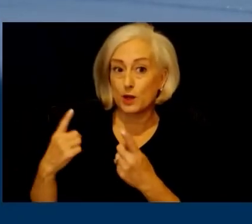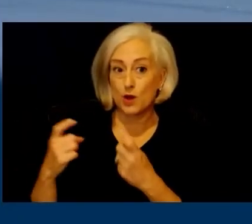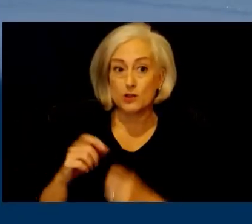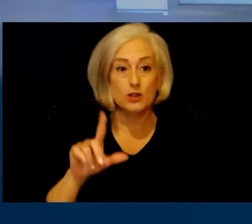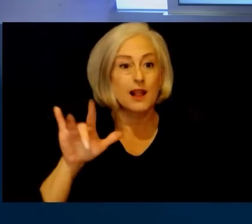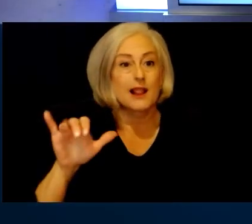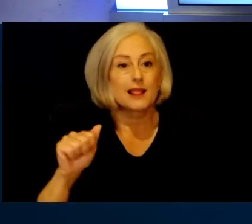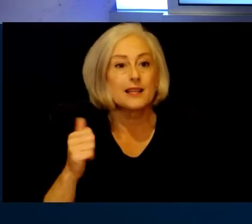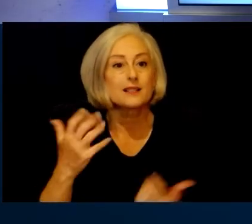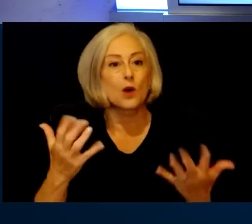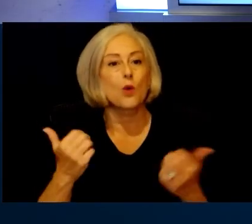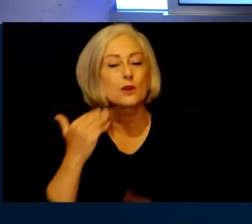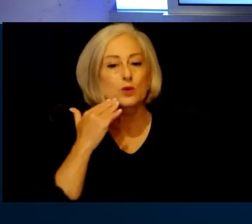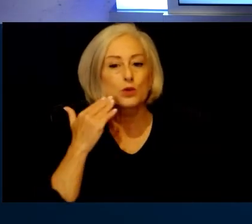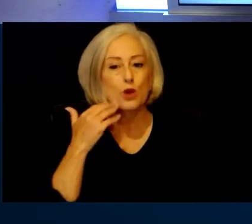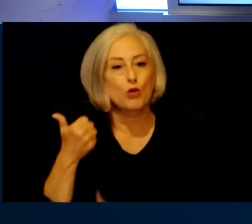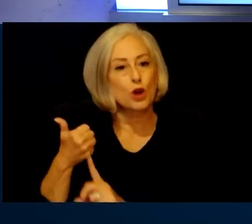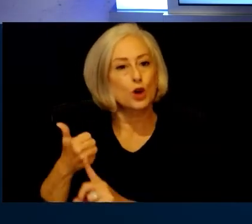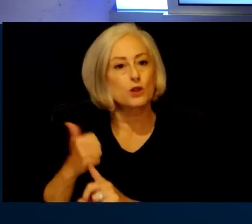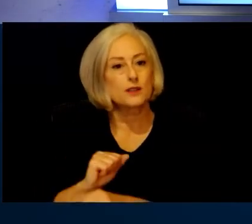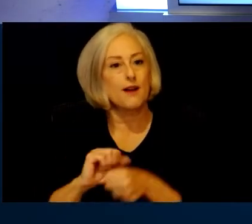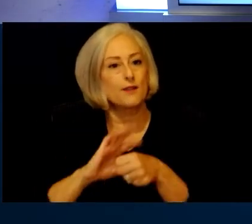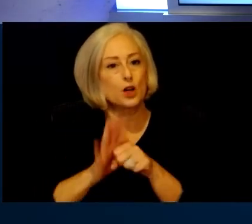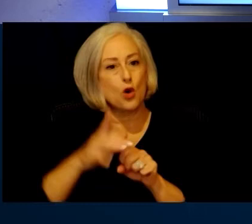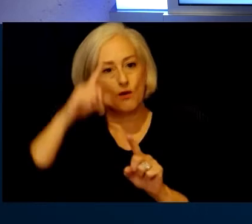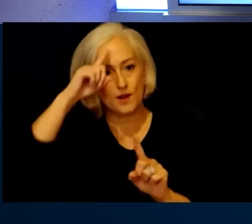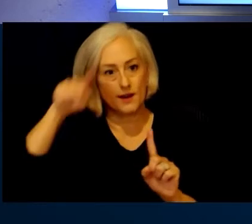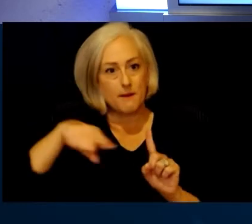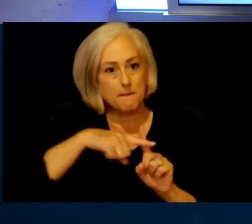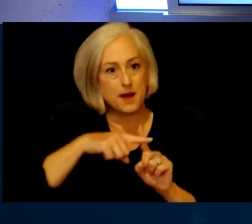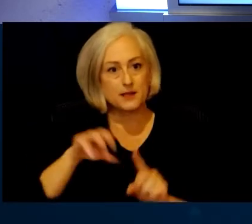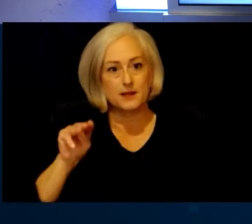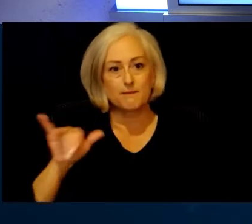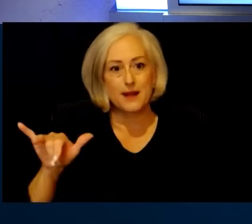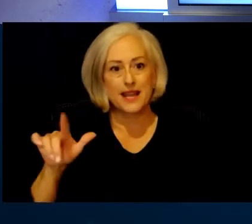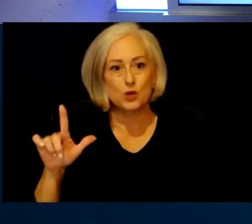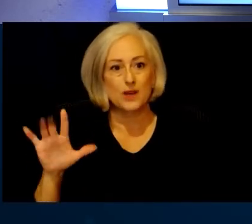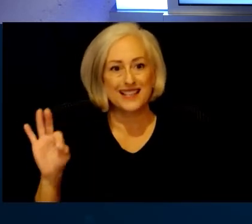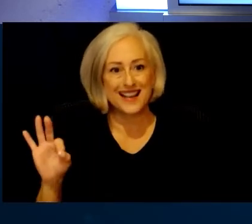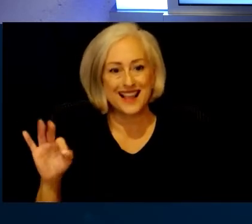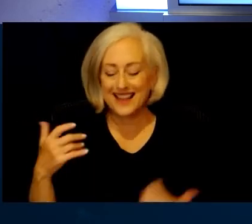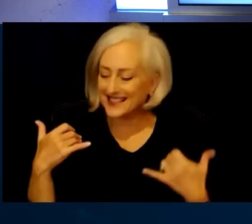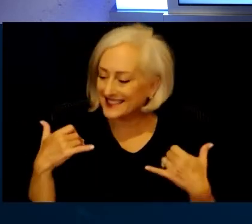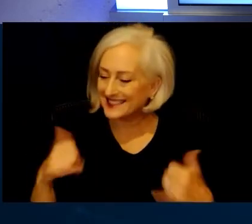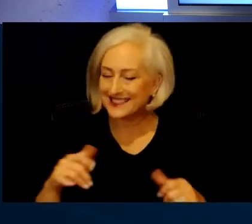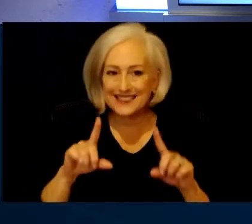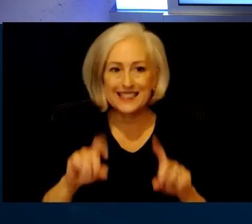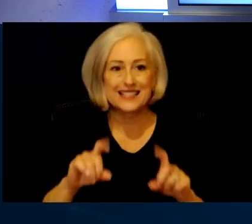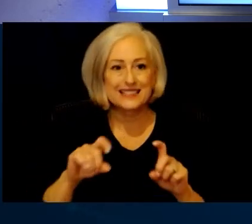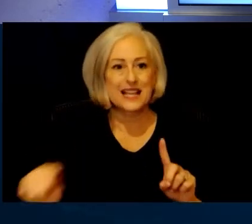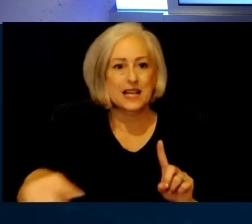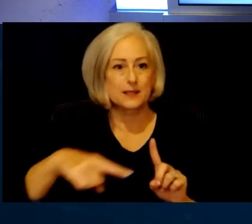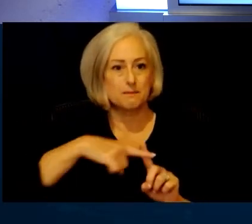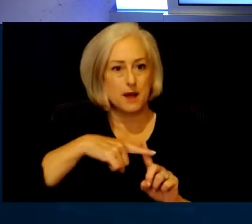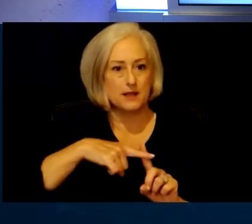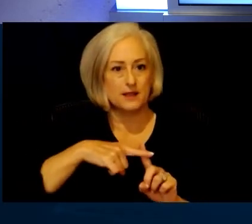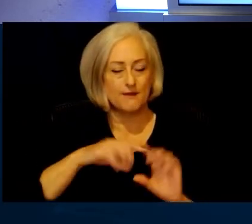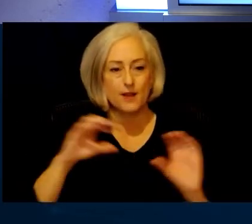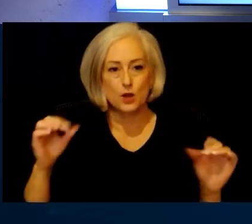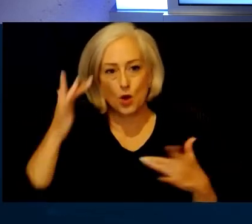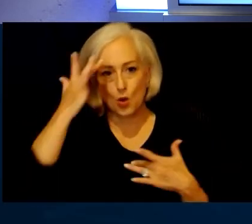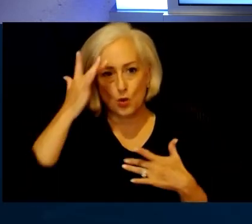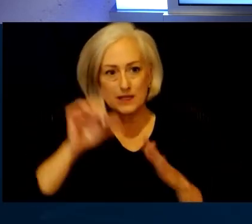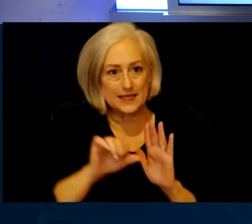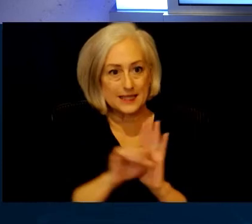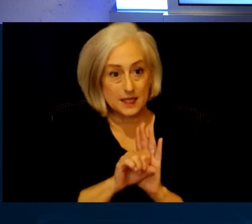was COVID positive on May 29th. She is still testing positive, but she has no symptoms. Now, according to the